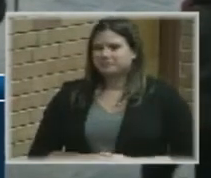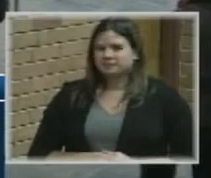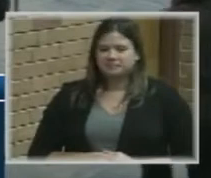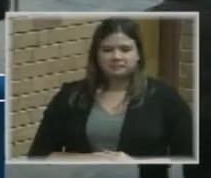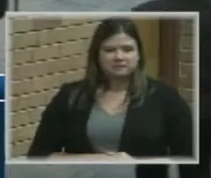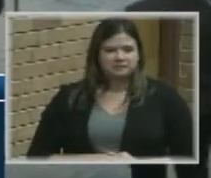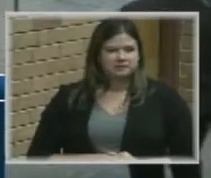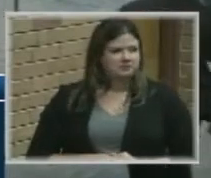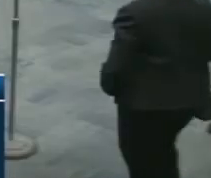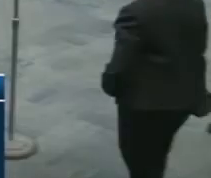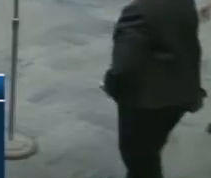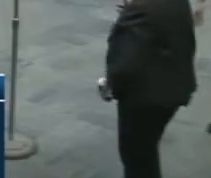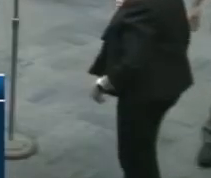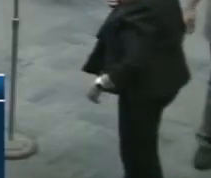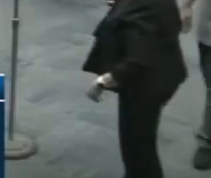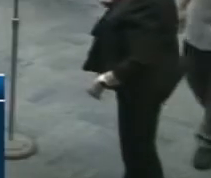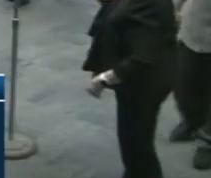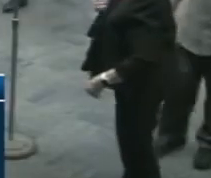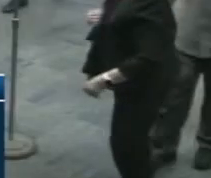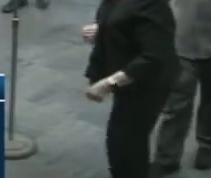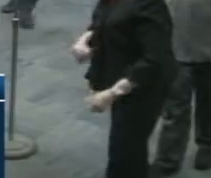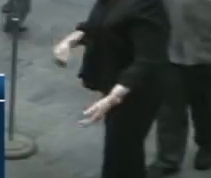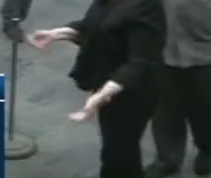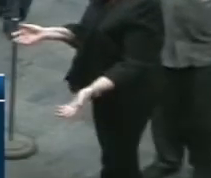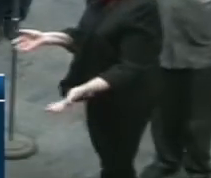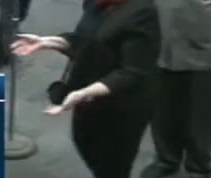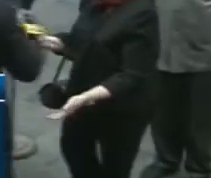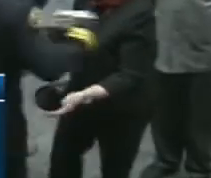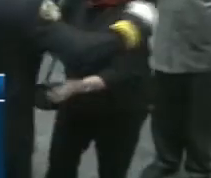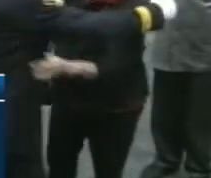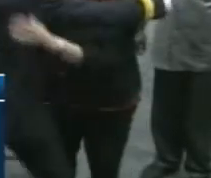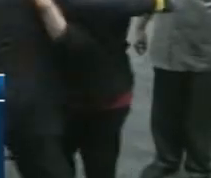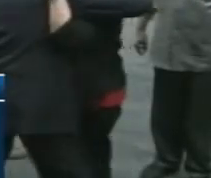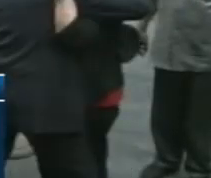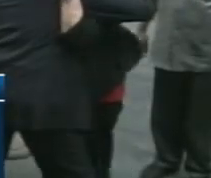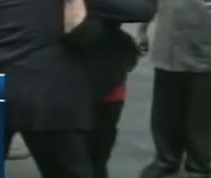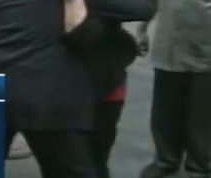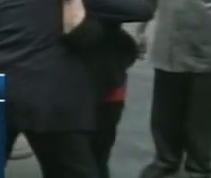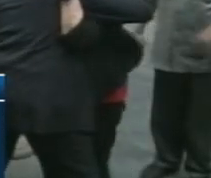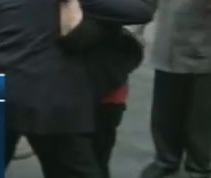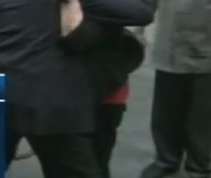Thank you, Mr. Supervisor. Congratulations. Thank you so much.